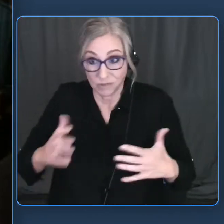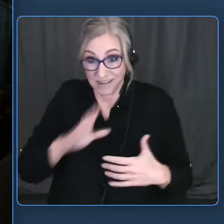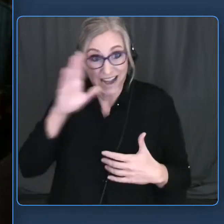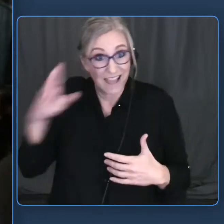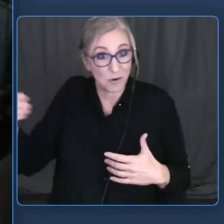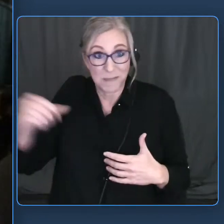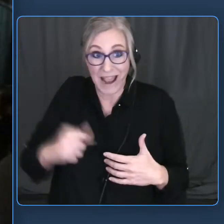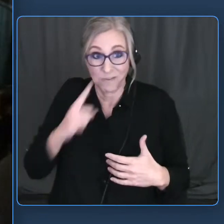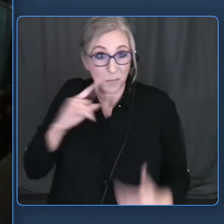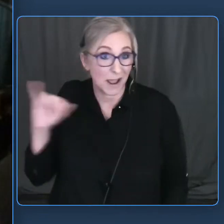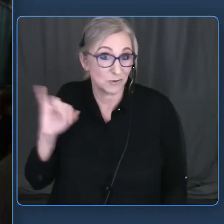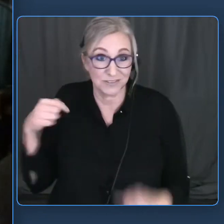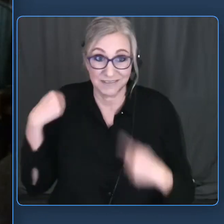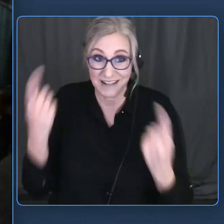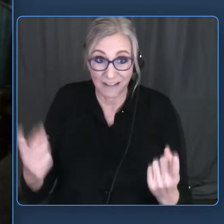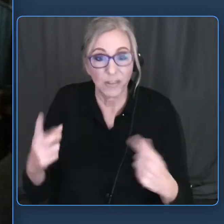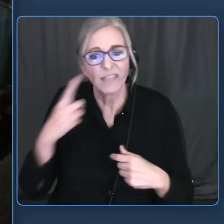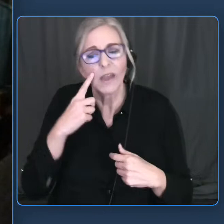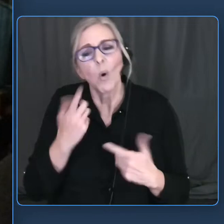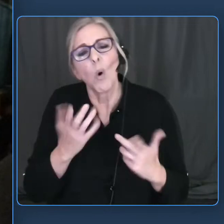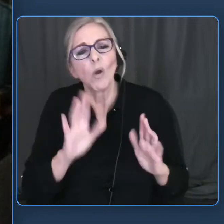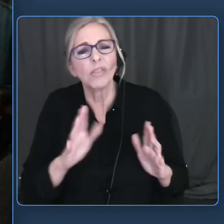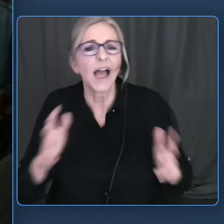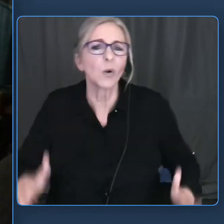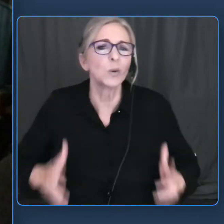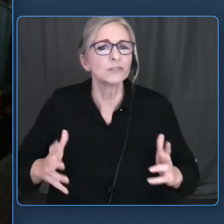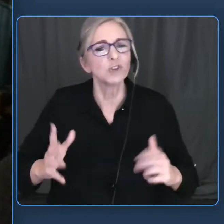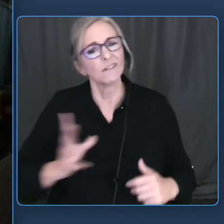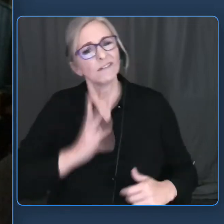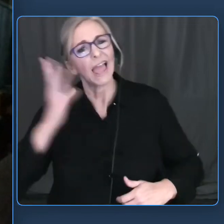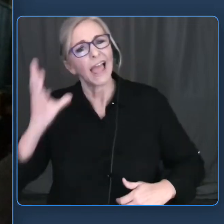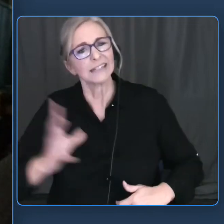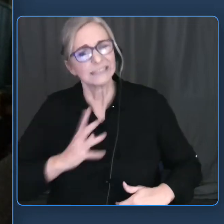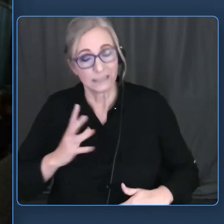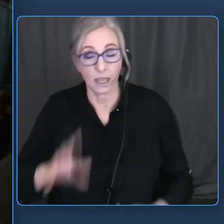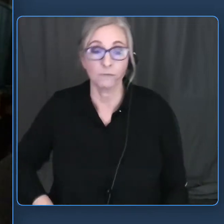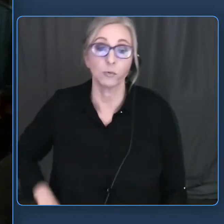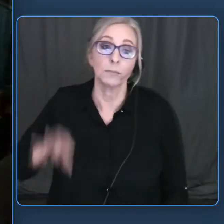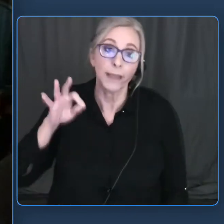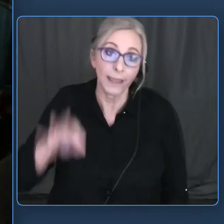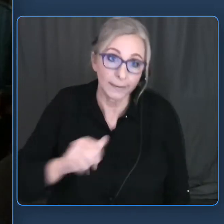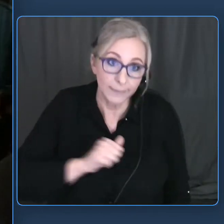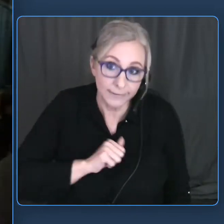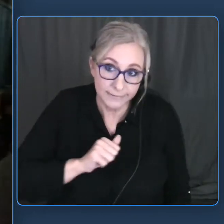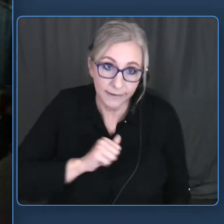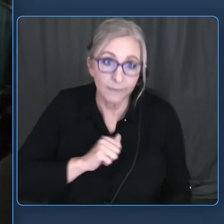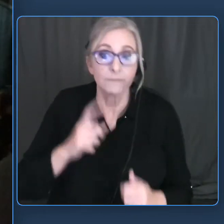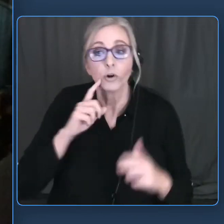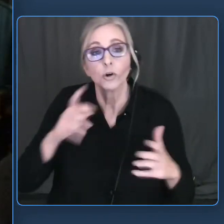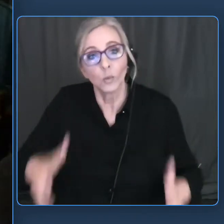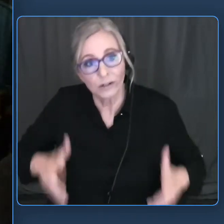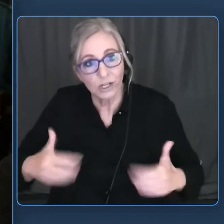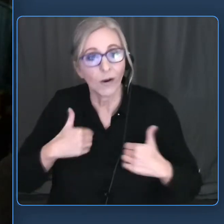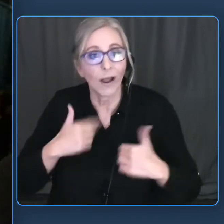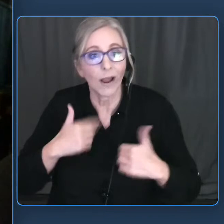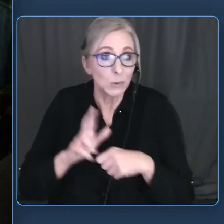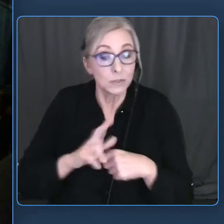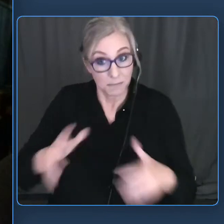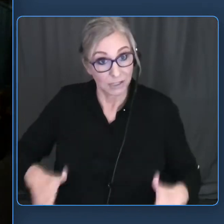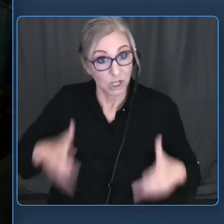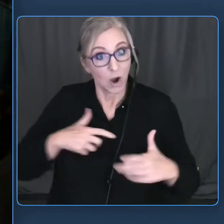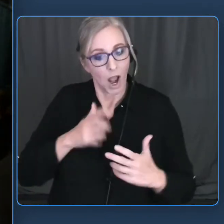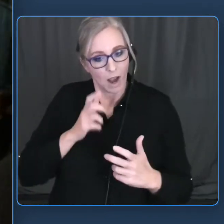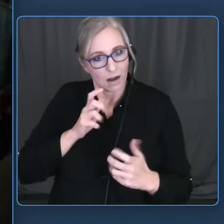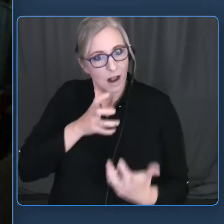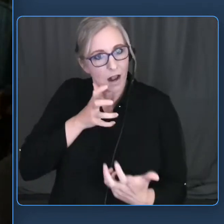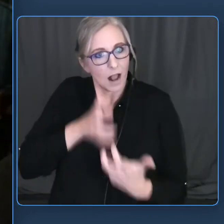paid for by my insurance company because they think it's too high in expense. I usually pay out of pocket for the chairs that I use because my chairs are